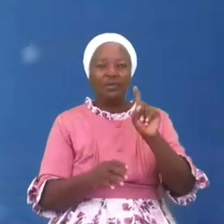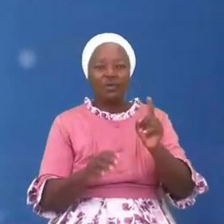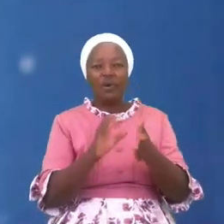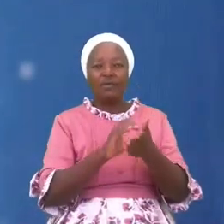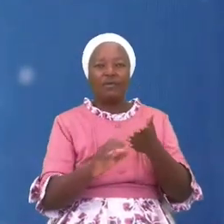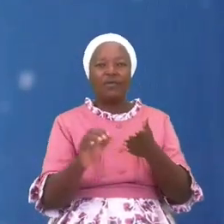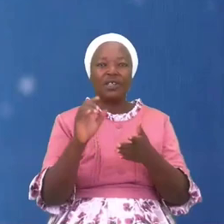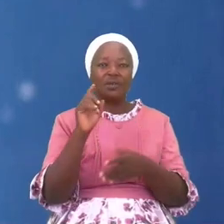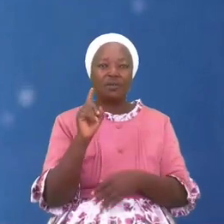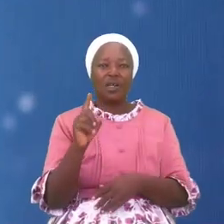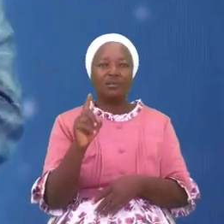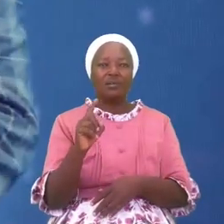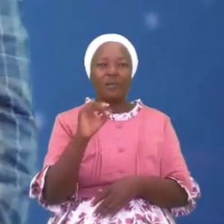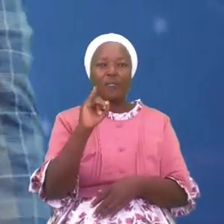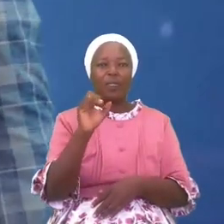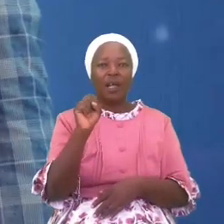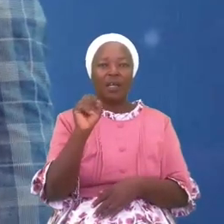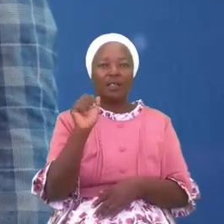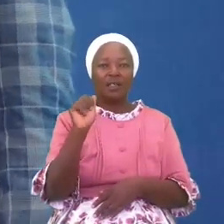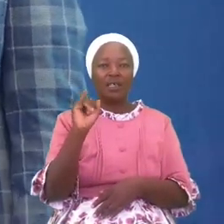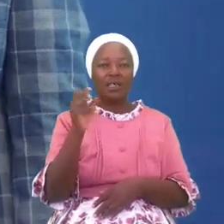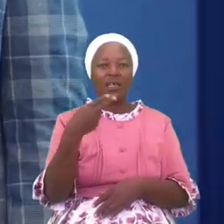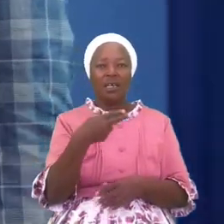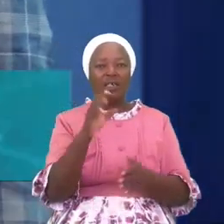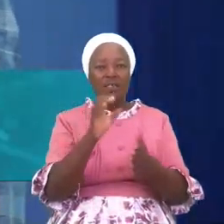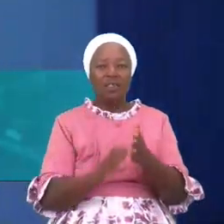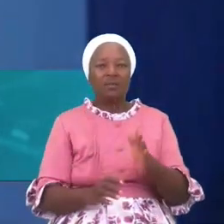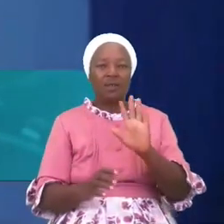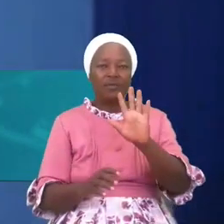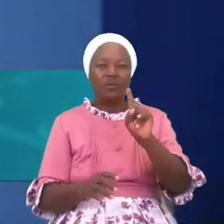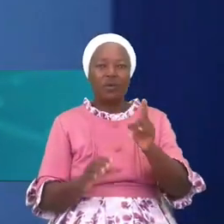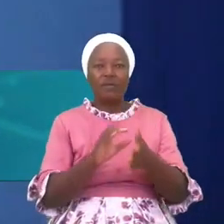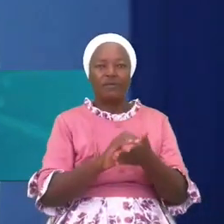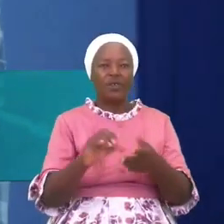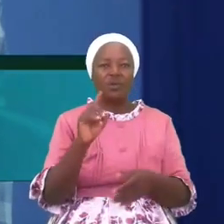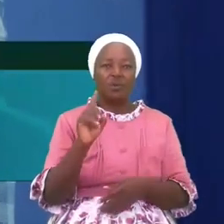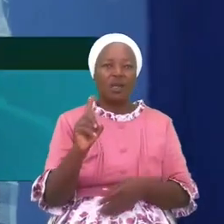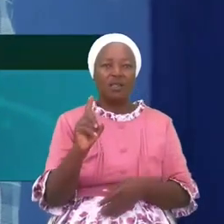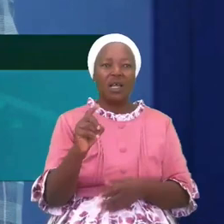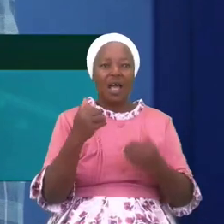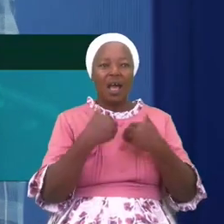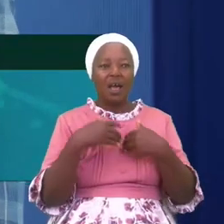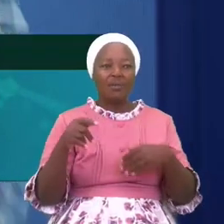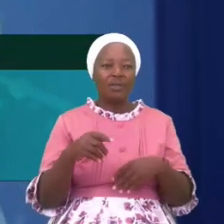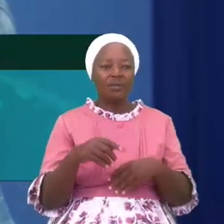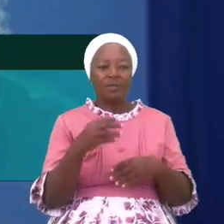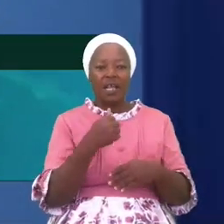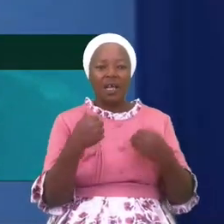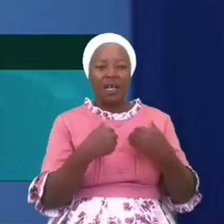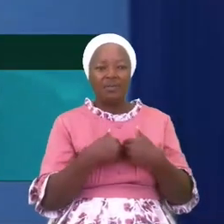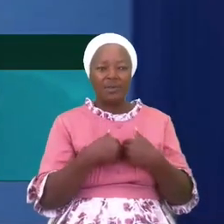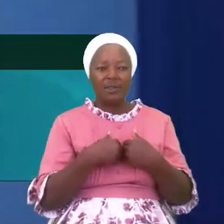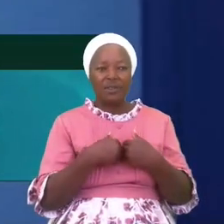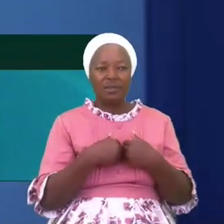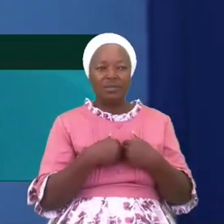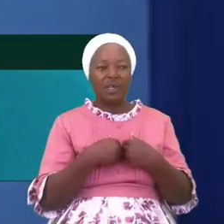chapter 51, verse 1. Hearken to me, ye that follow after righteousness. There are